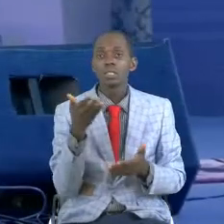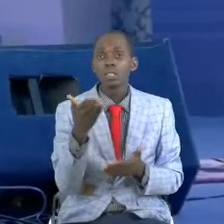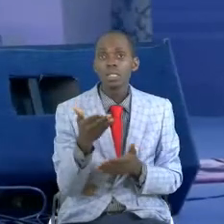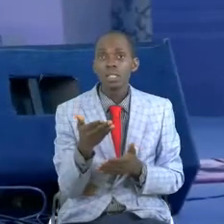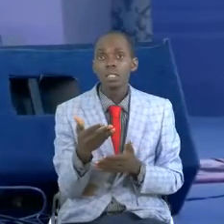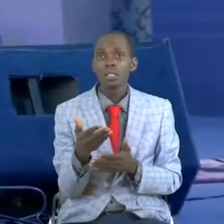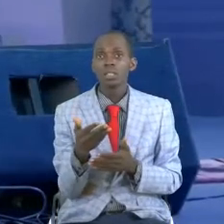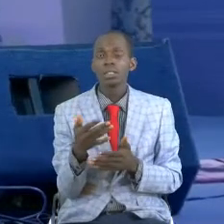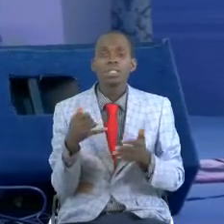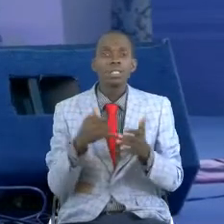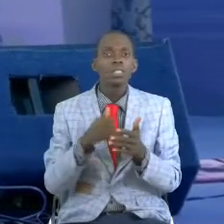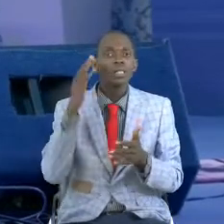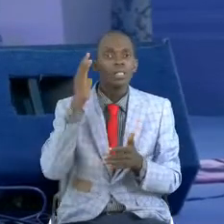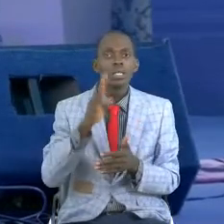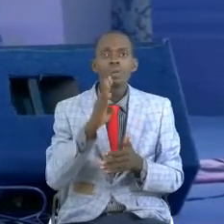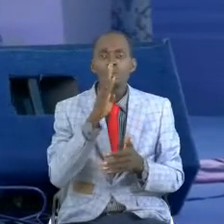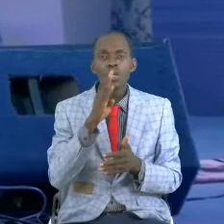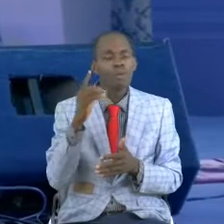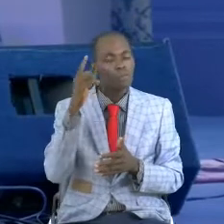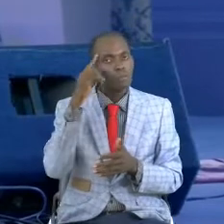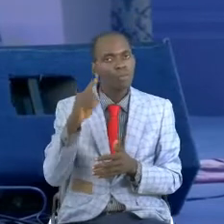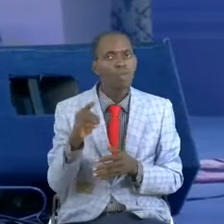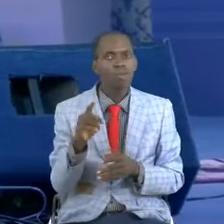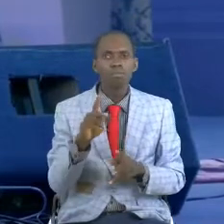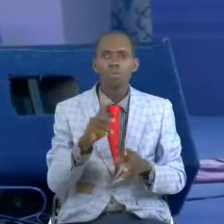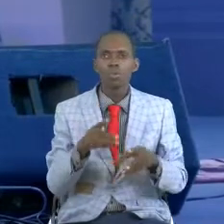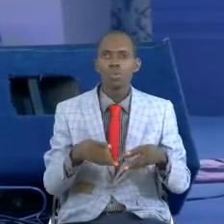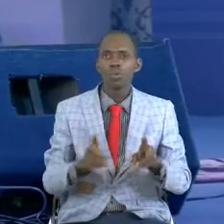for those the wayfaring men,